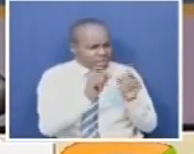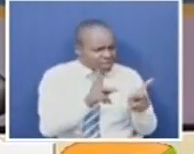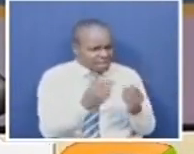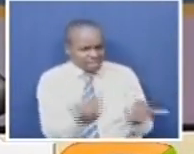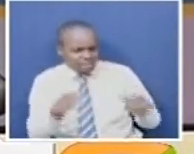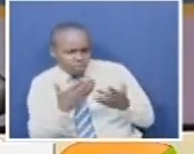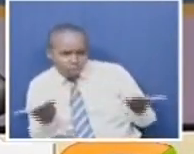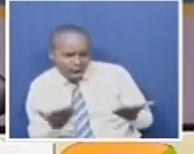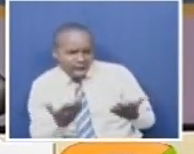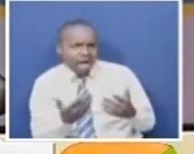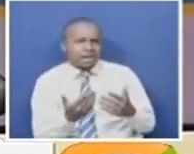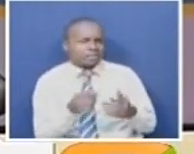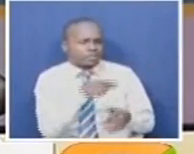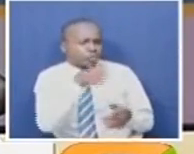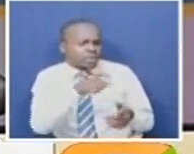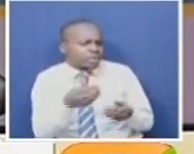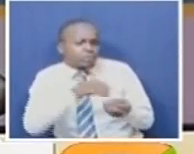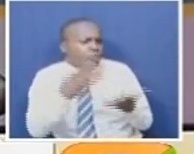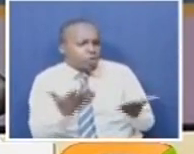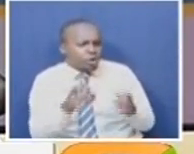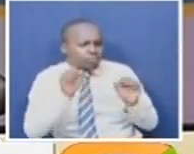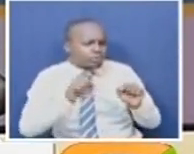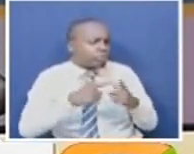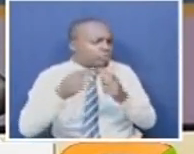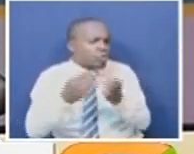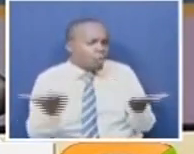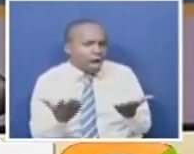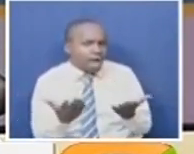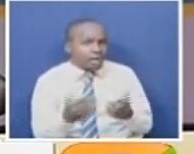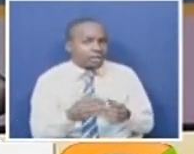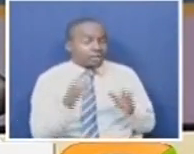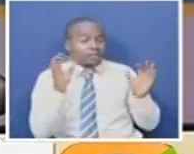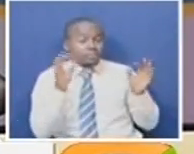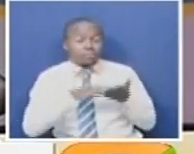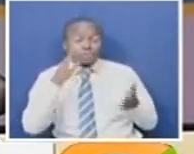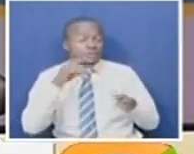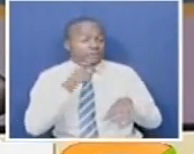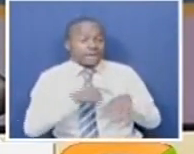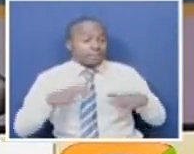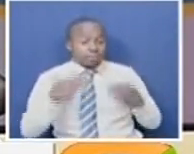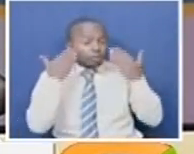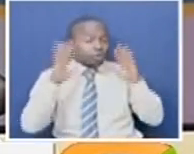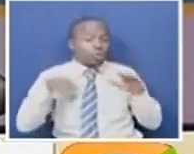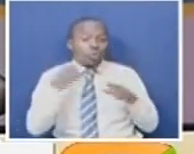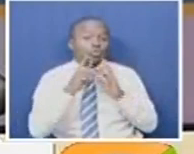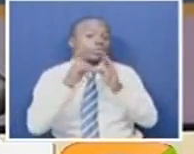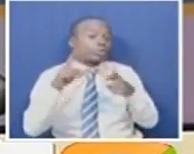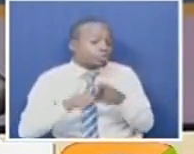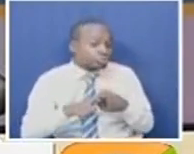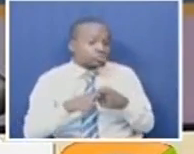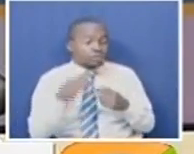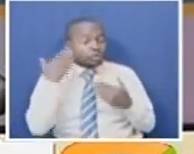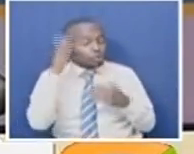children? What more do they need? Where can they go? Surprisingly, most people don't know where to go or who to report to next. They don't even know why they're